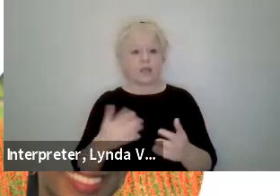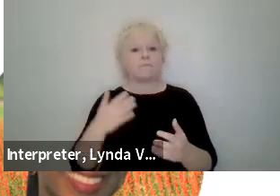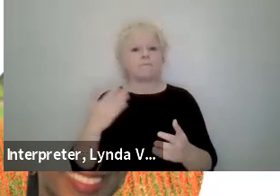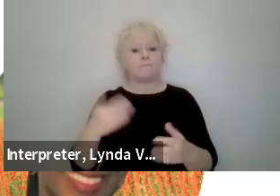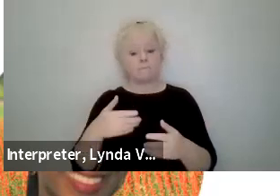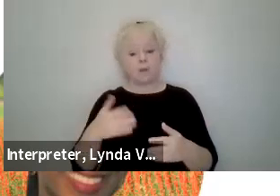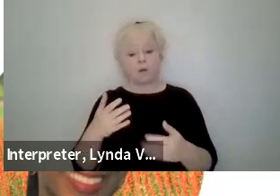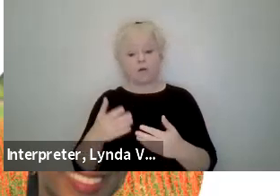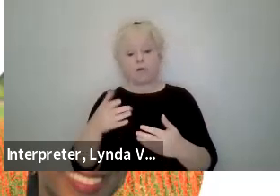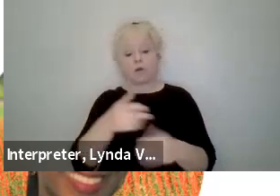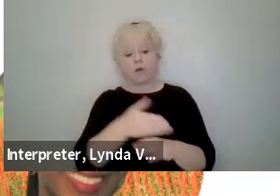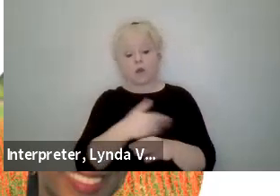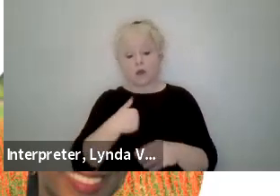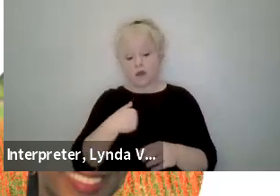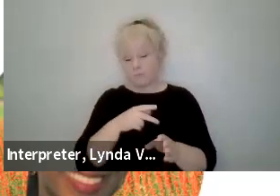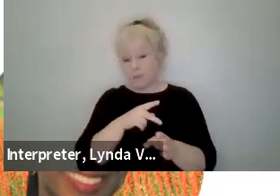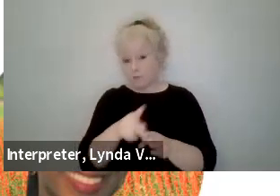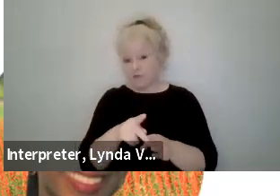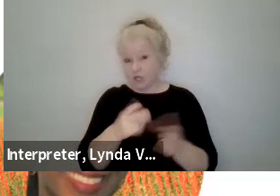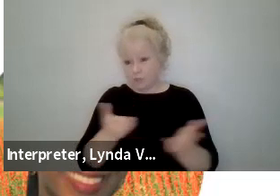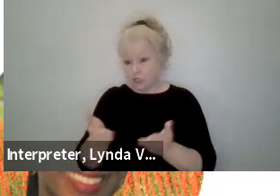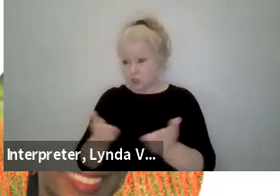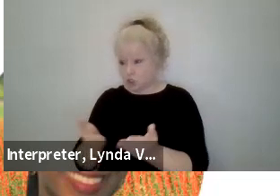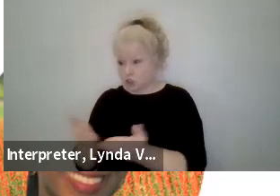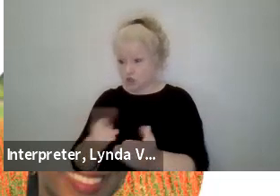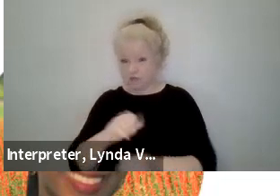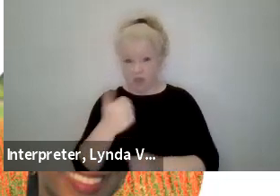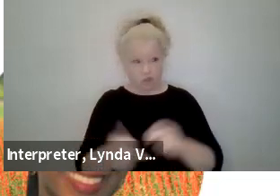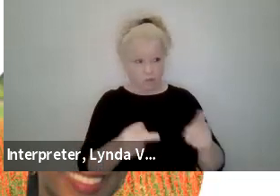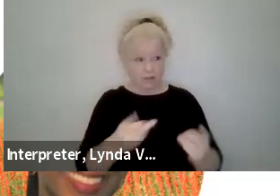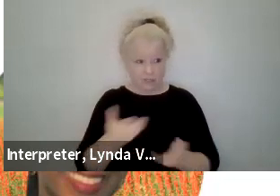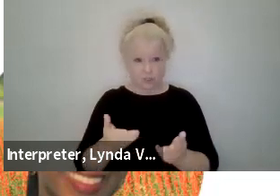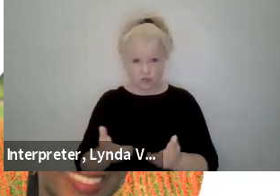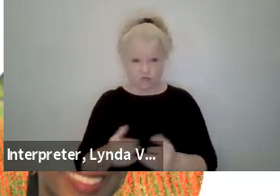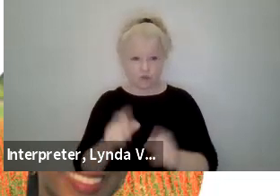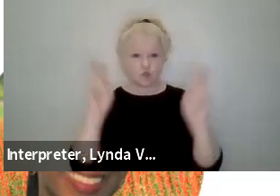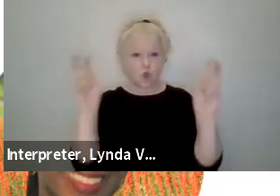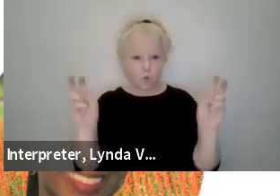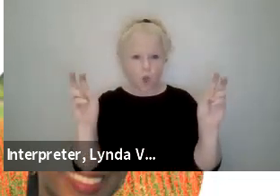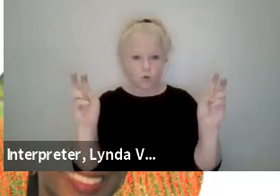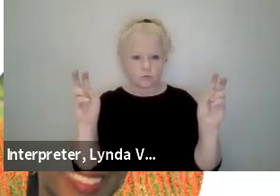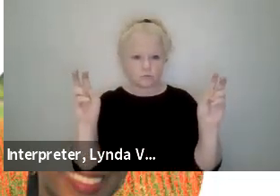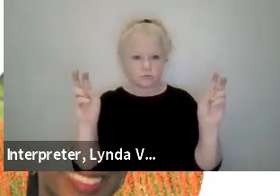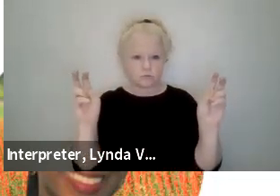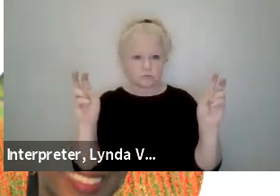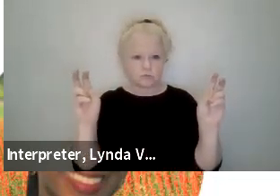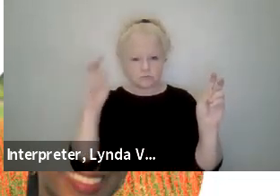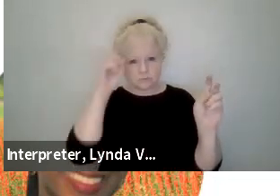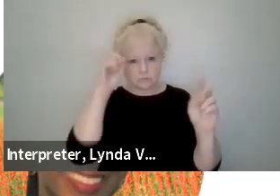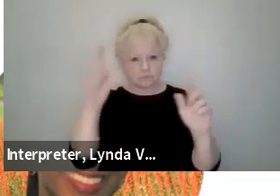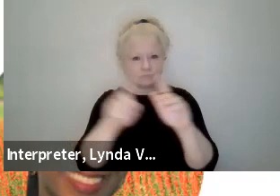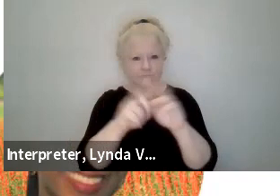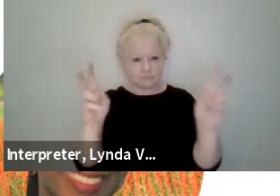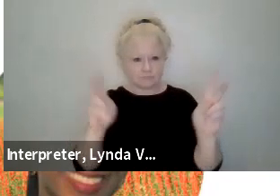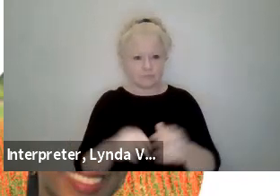this. Being in a profession of serving others, there's a quote that I honestly keep in mind, and it's by Maya Angelou.